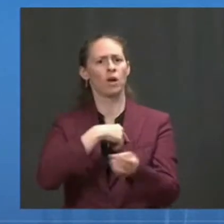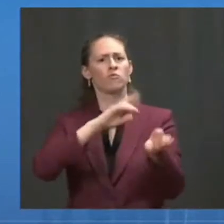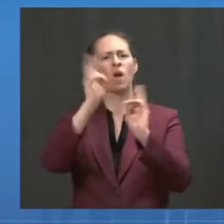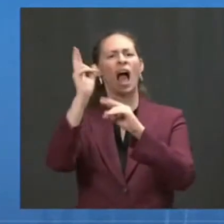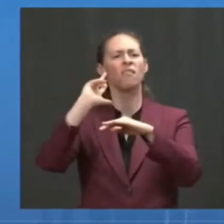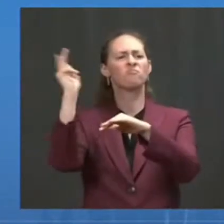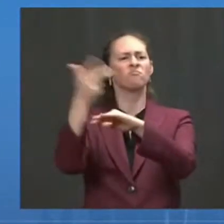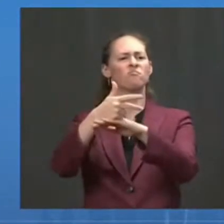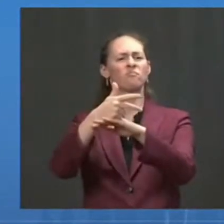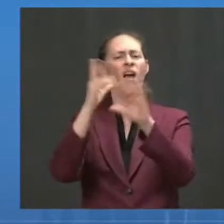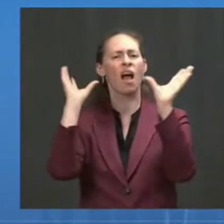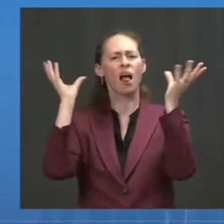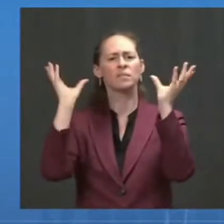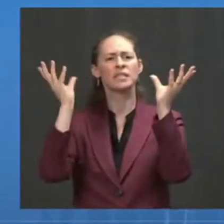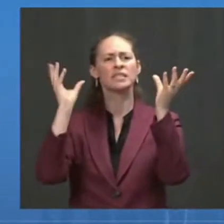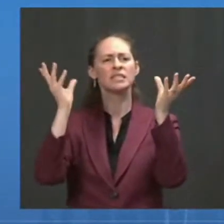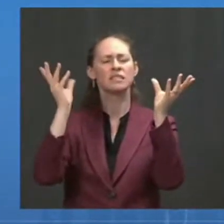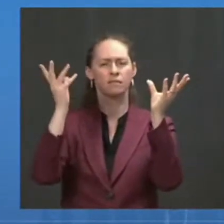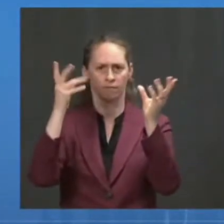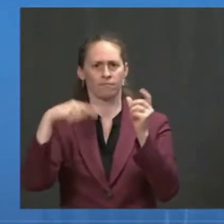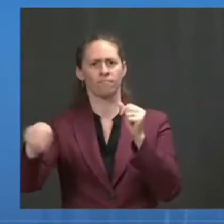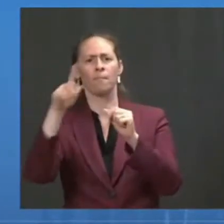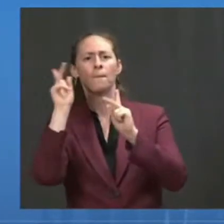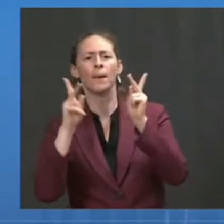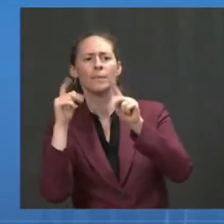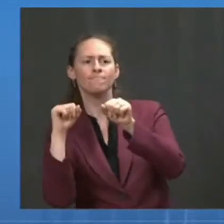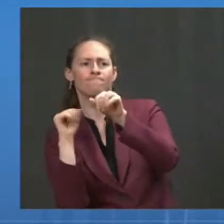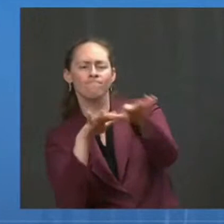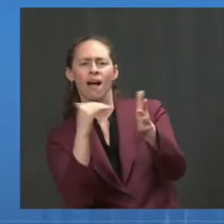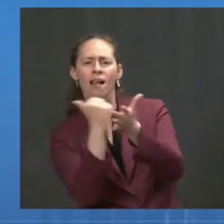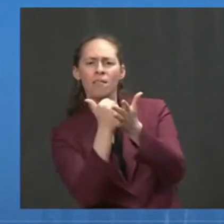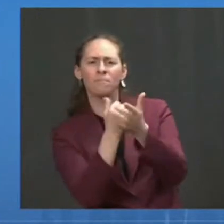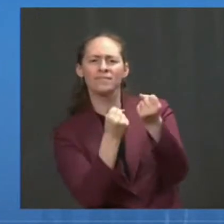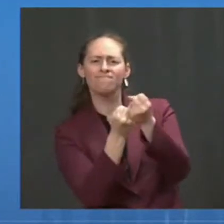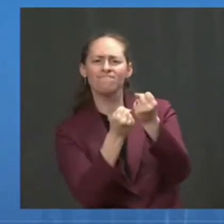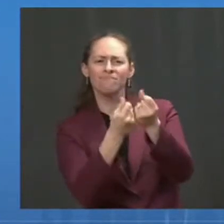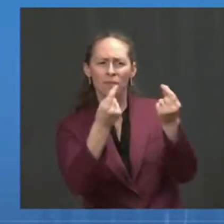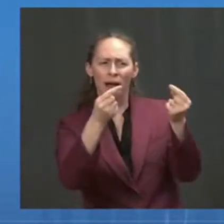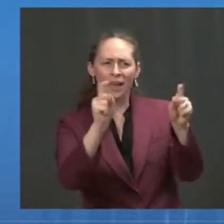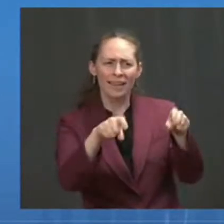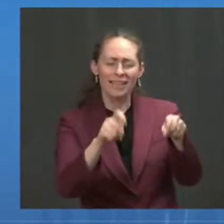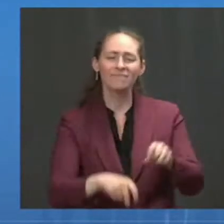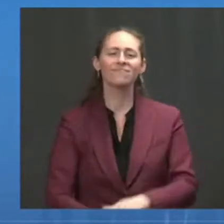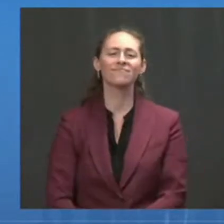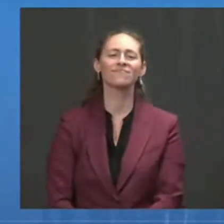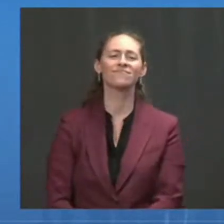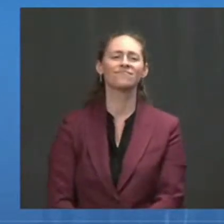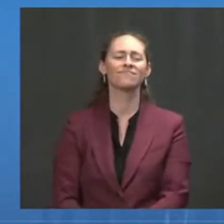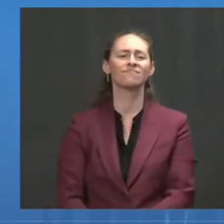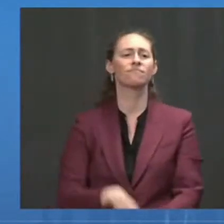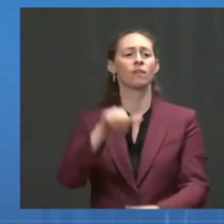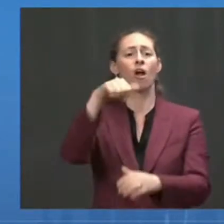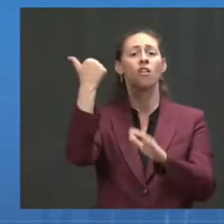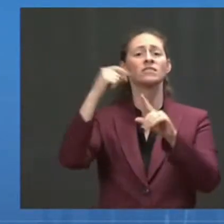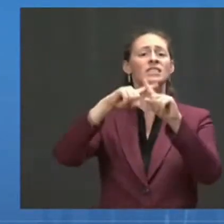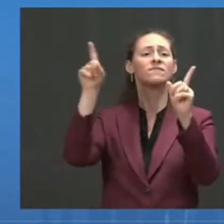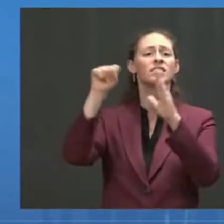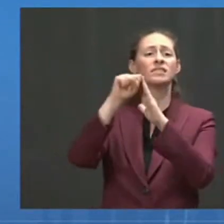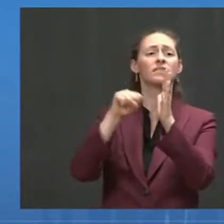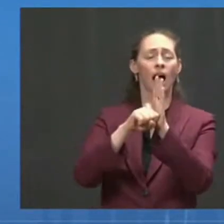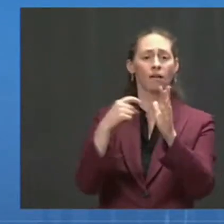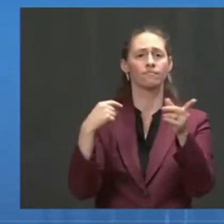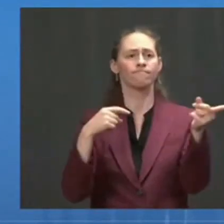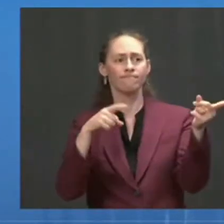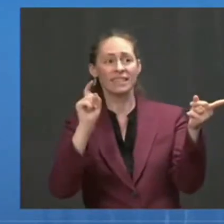stood up dozens of free testing sites and sent 200 ventilators to hospitals in the state. And importantly, as